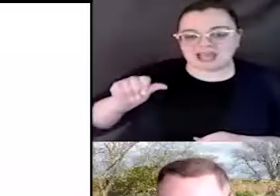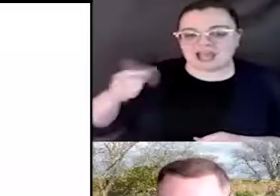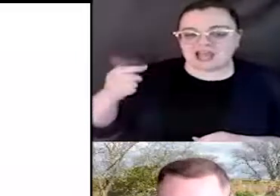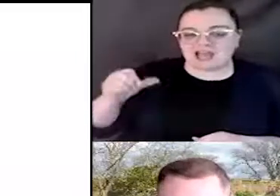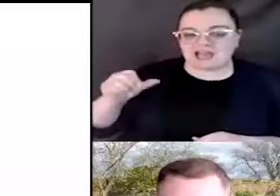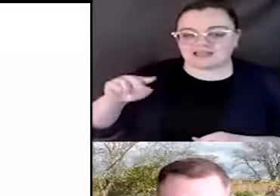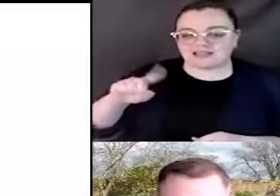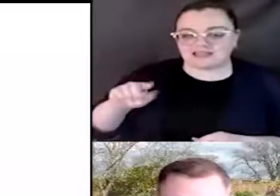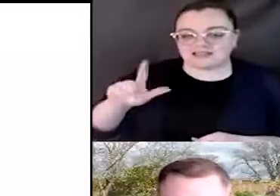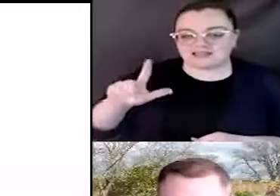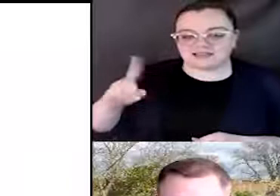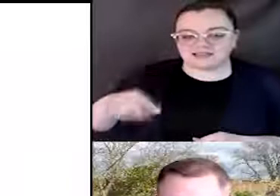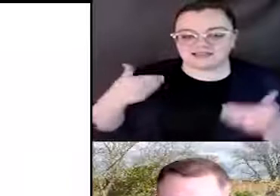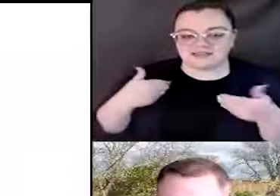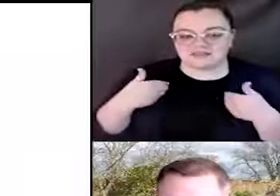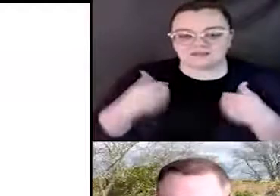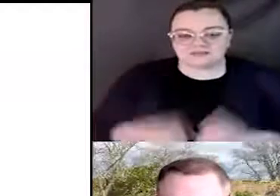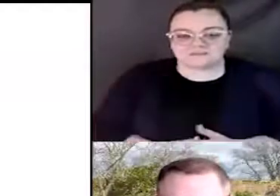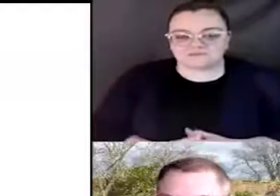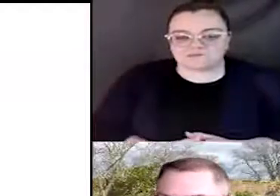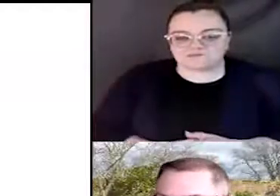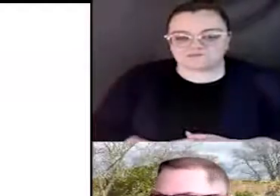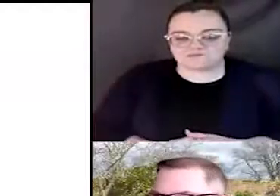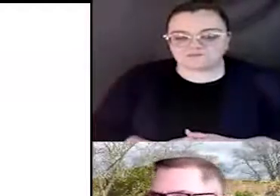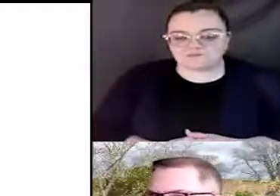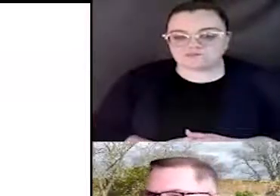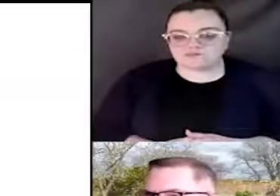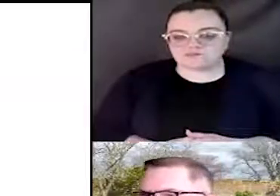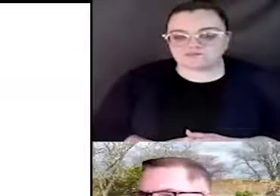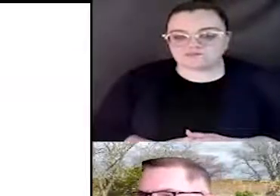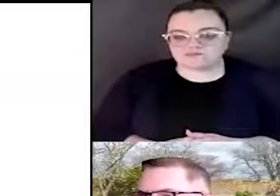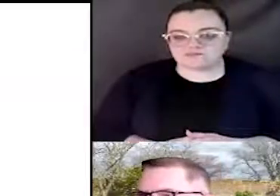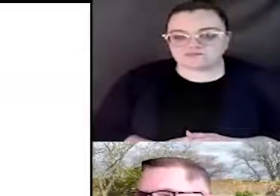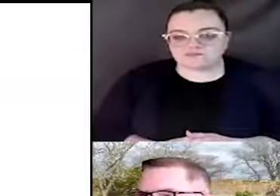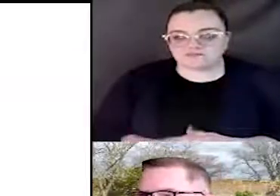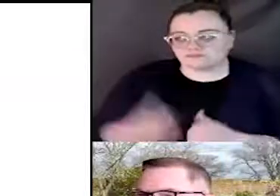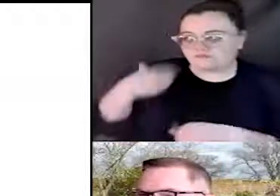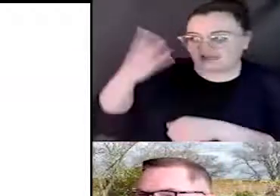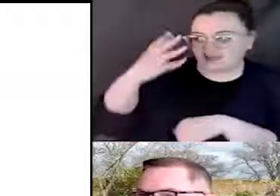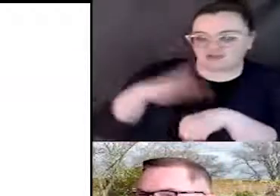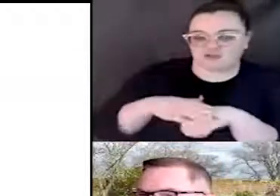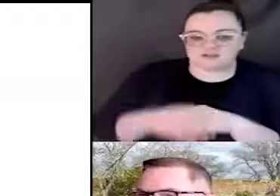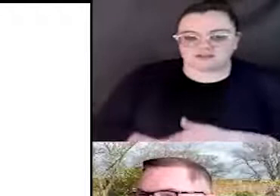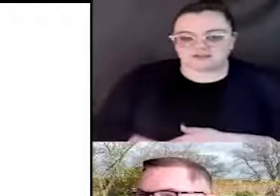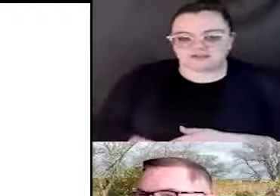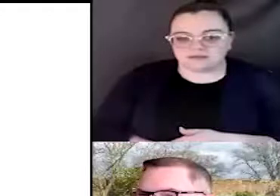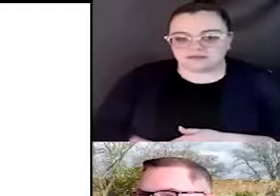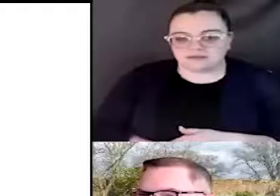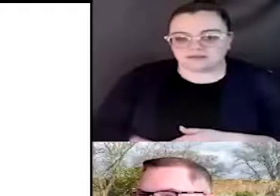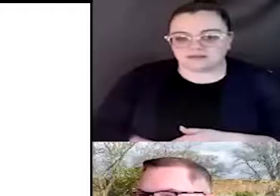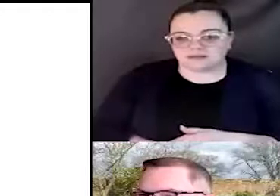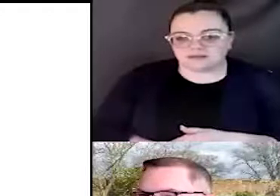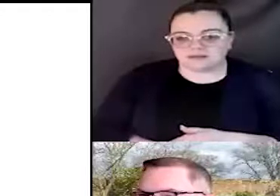camera on, possibly? It is on. Is okay, it? let me look for you here. You, Annde Gonzalez.